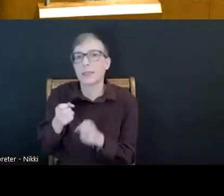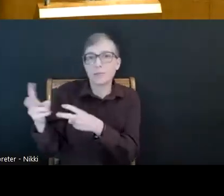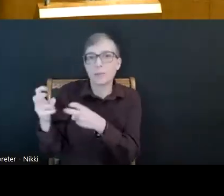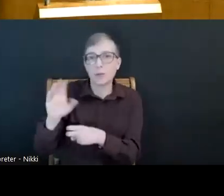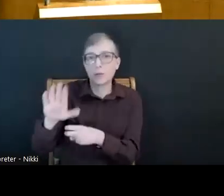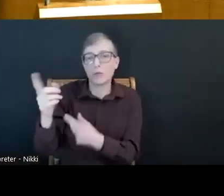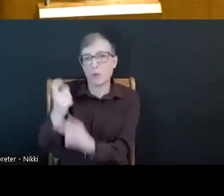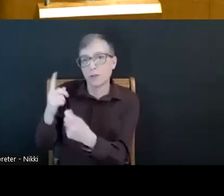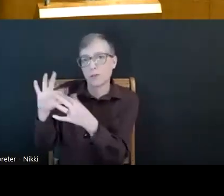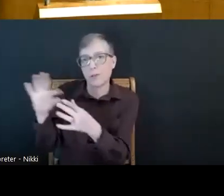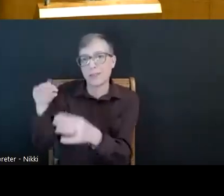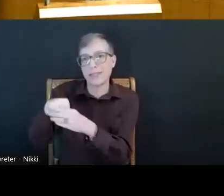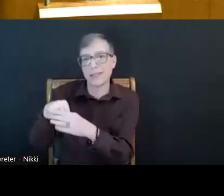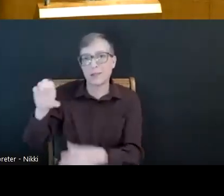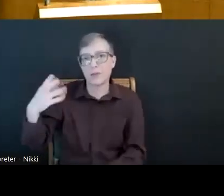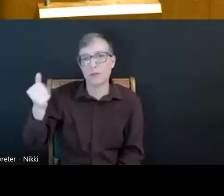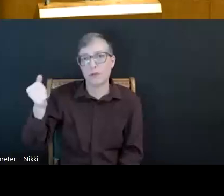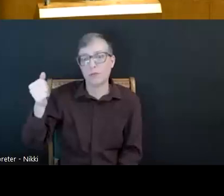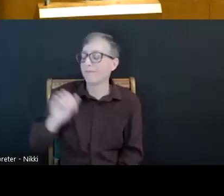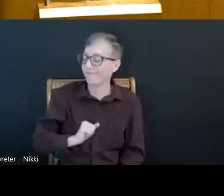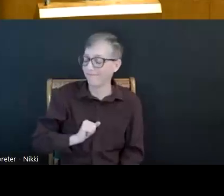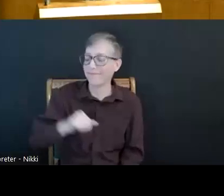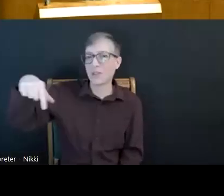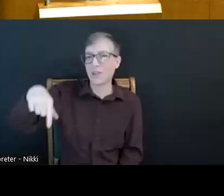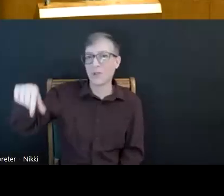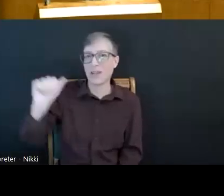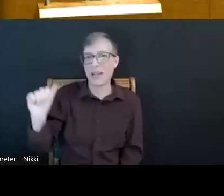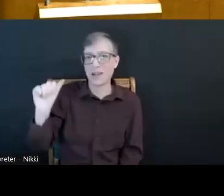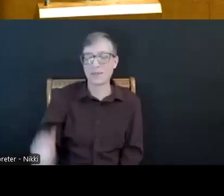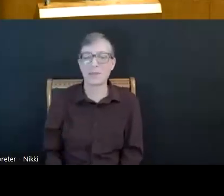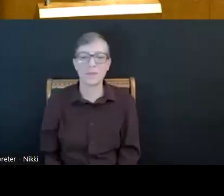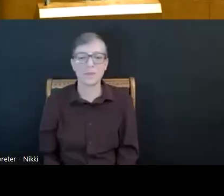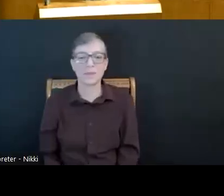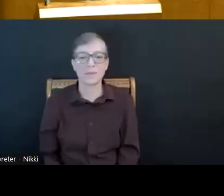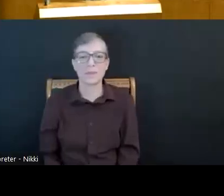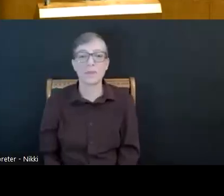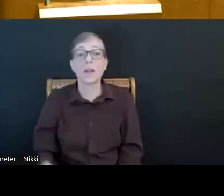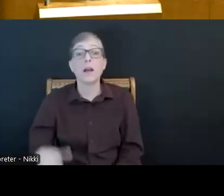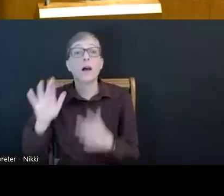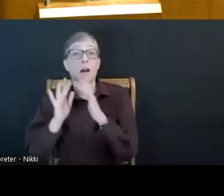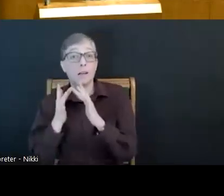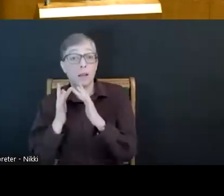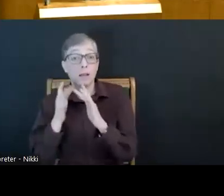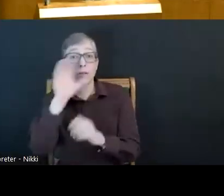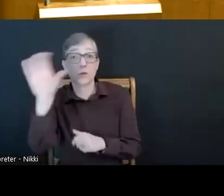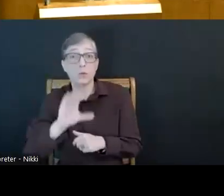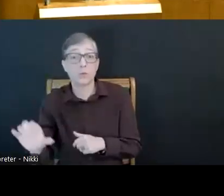And if you're watching on Zoom, your mics and cameras are off. That is on